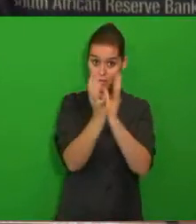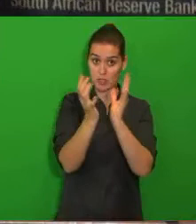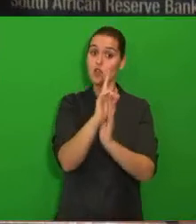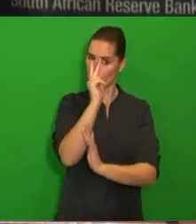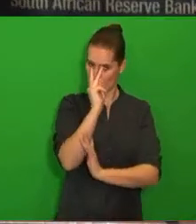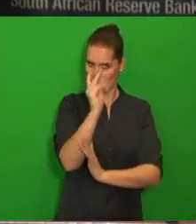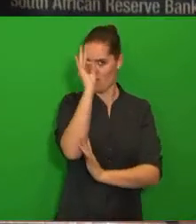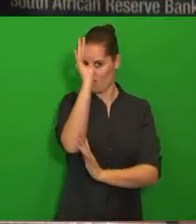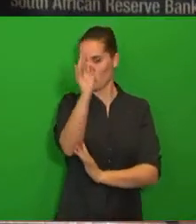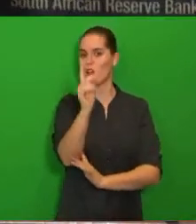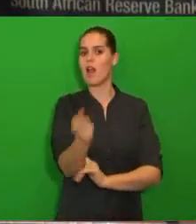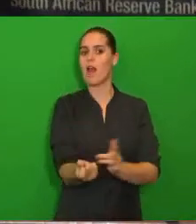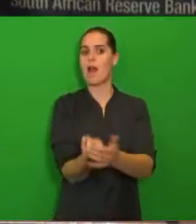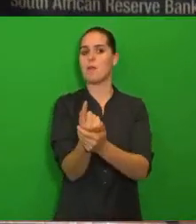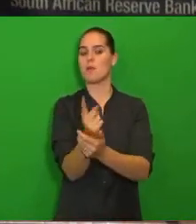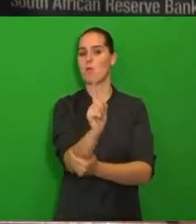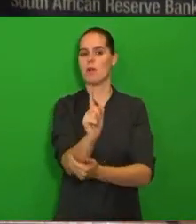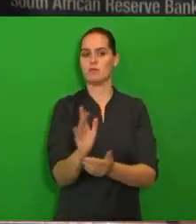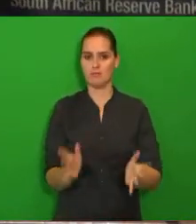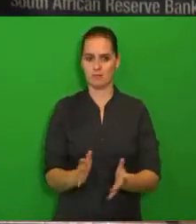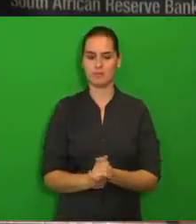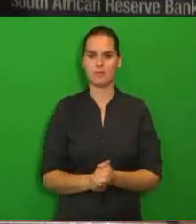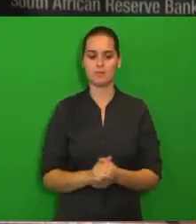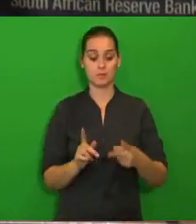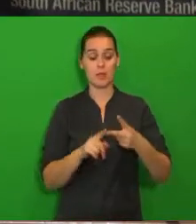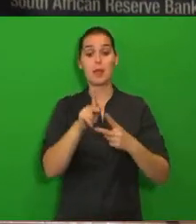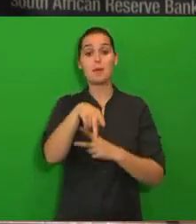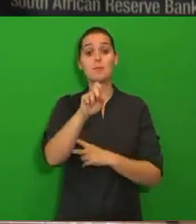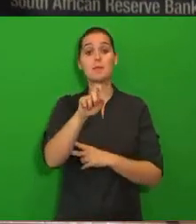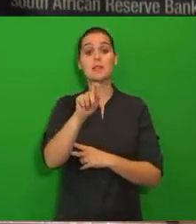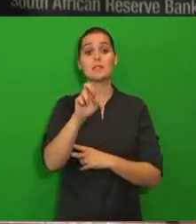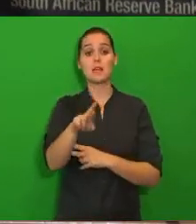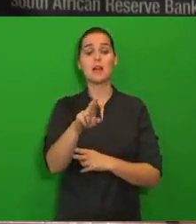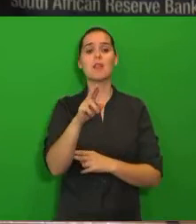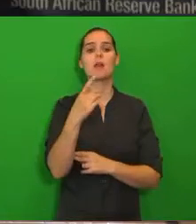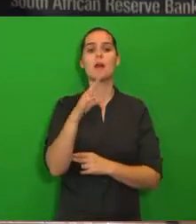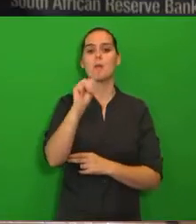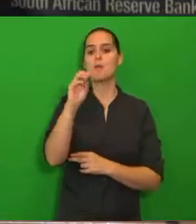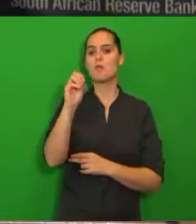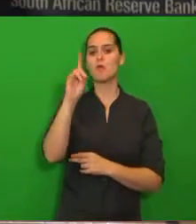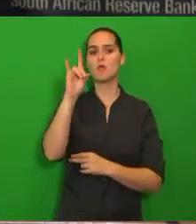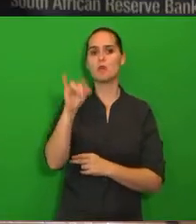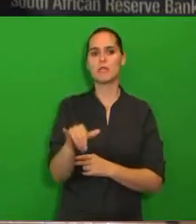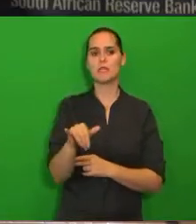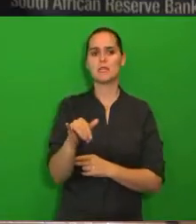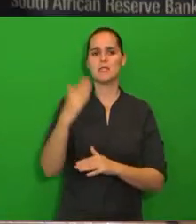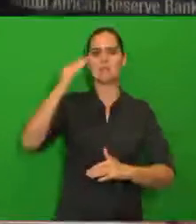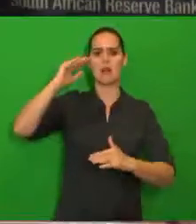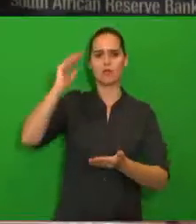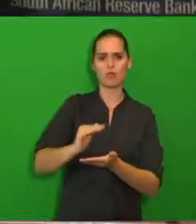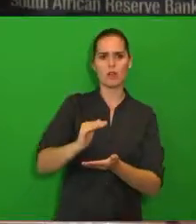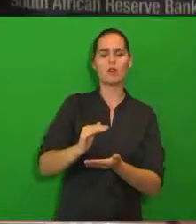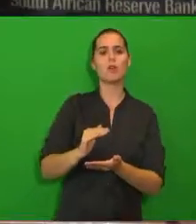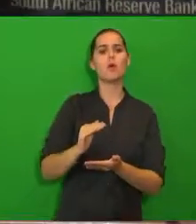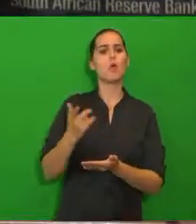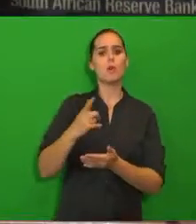future actually holds. Peter, risks about the Moody's downgrade. We never try to speculate